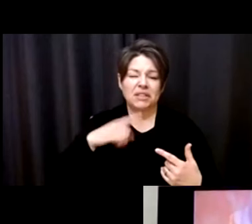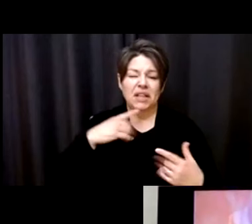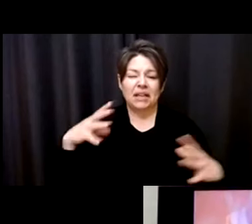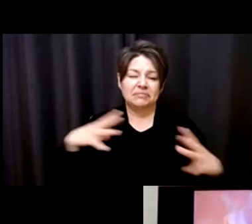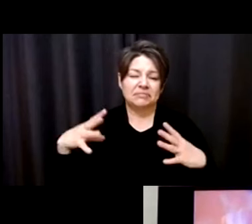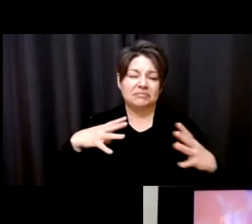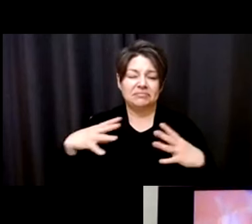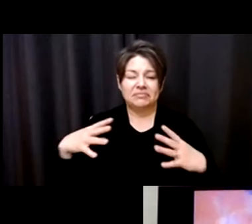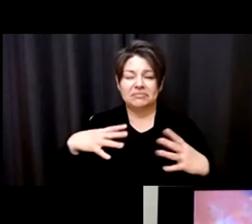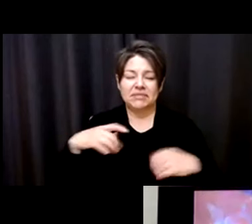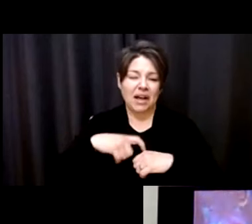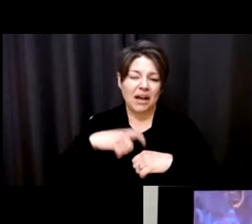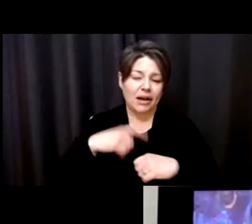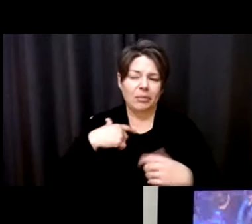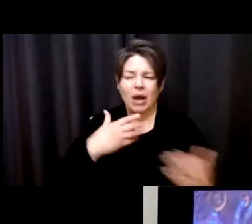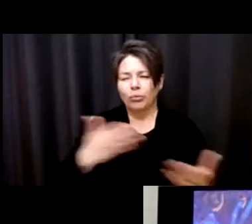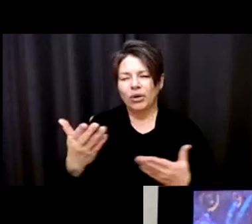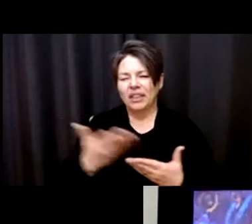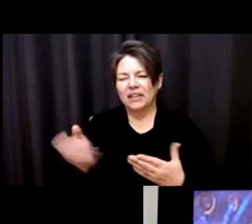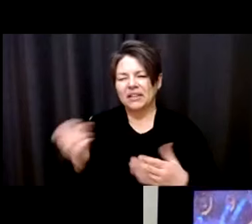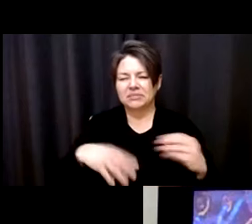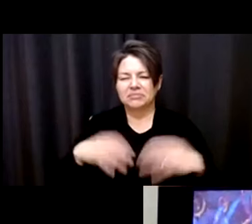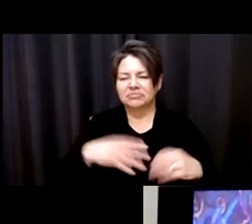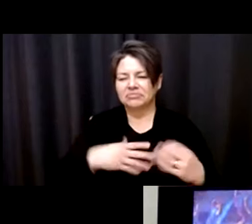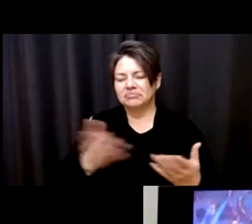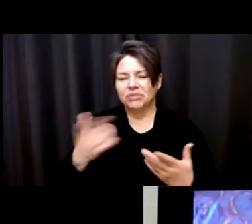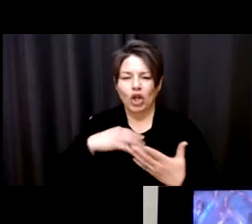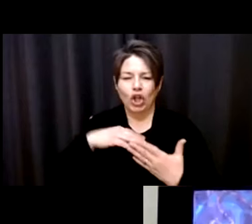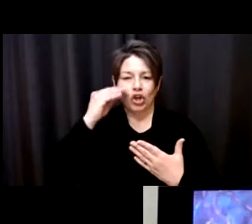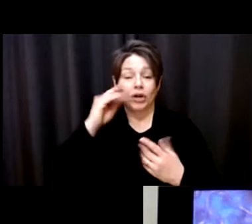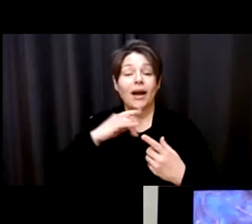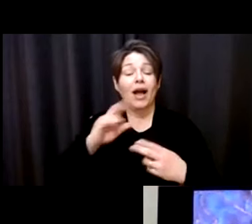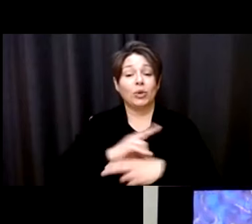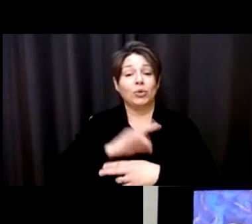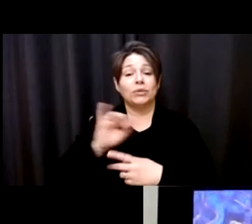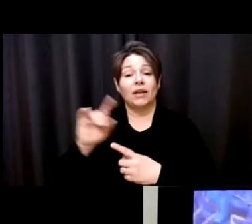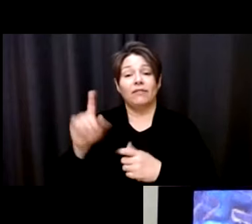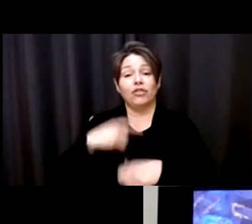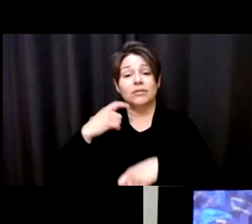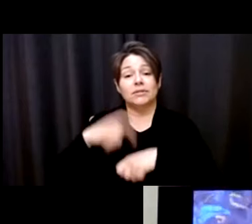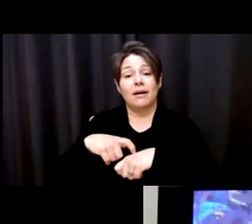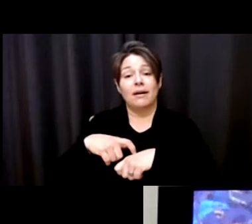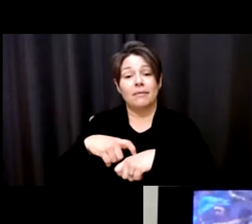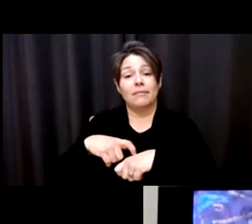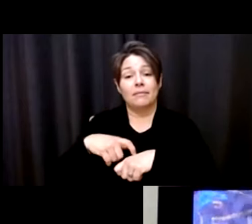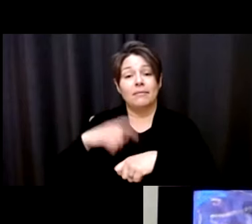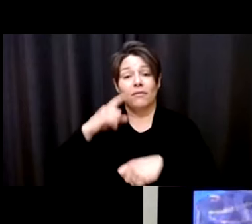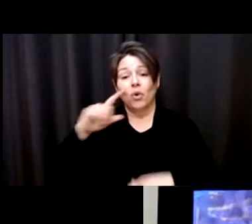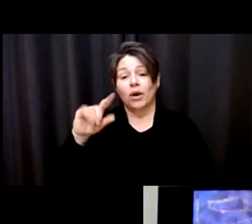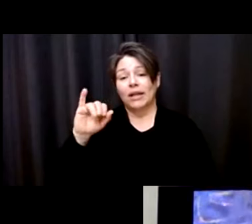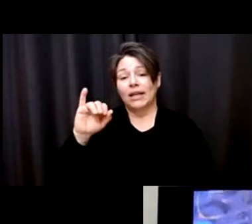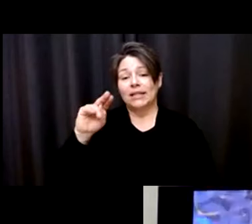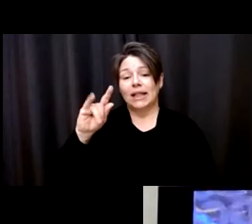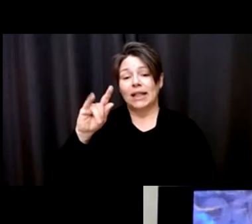respite. I'll just bring things to kind of learn, figure. And I used that for the first time in a kind of installation piece that I